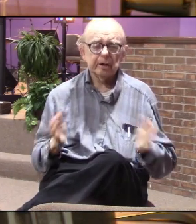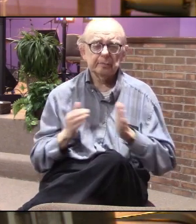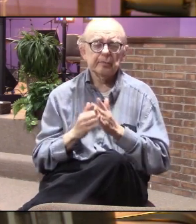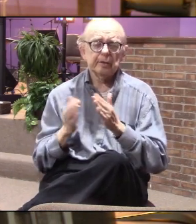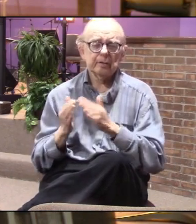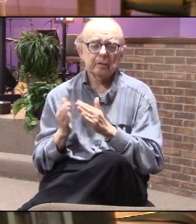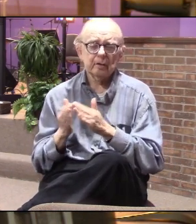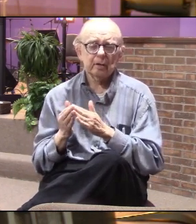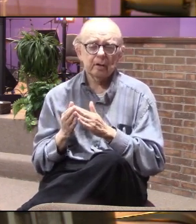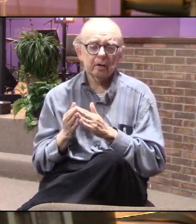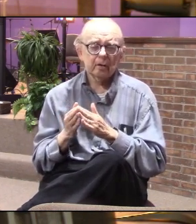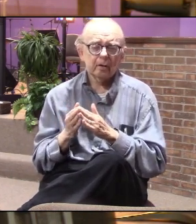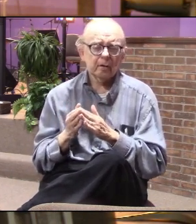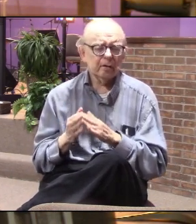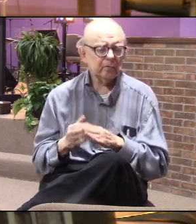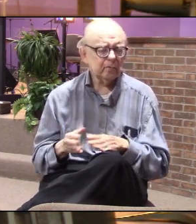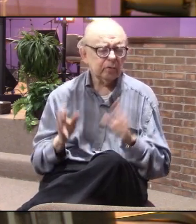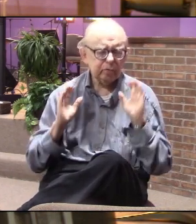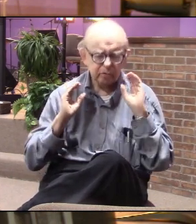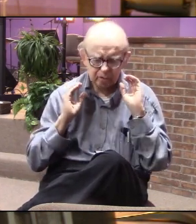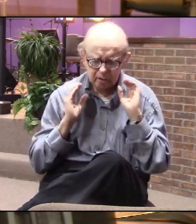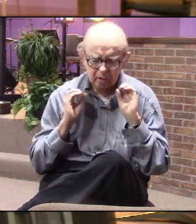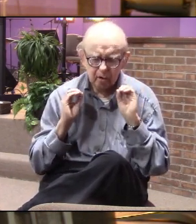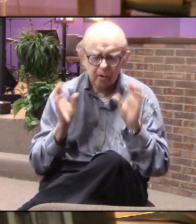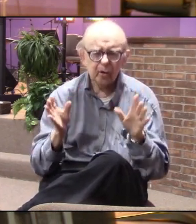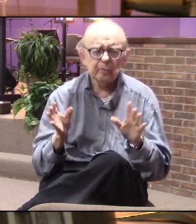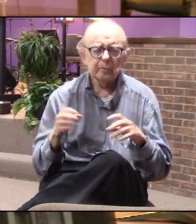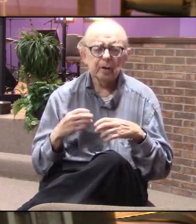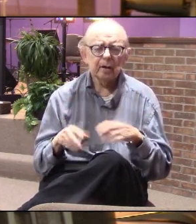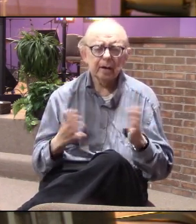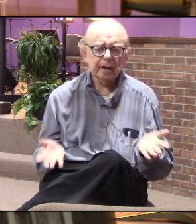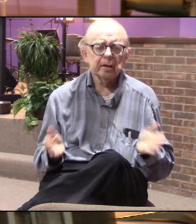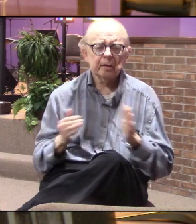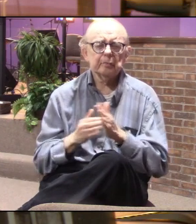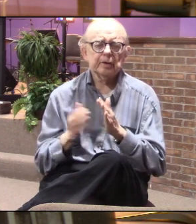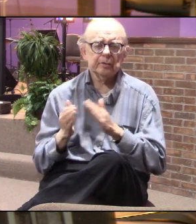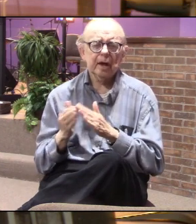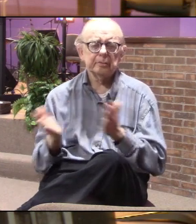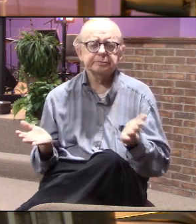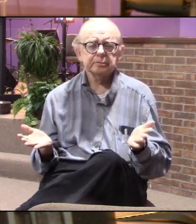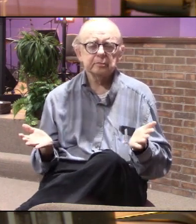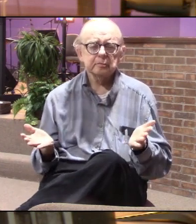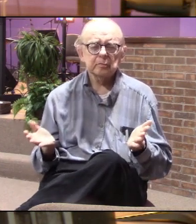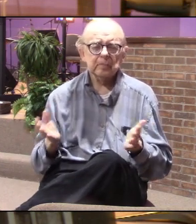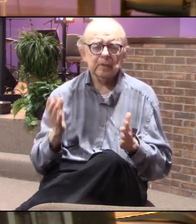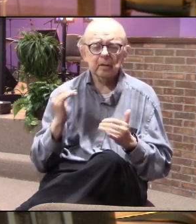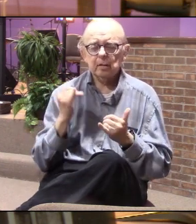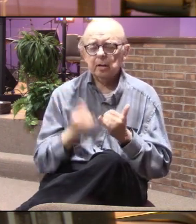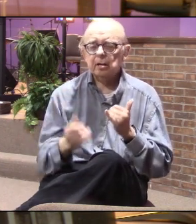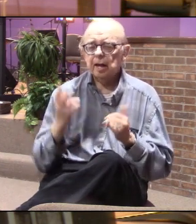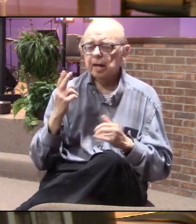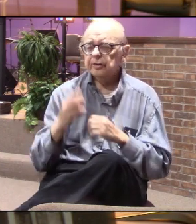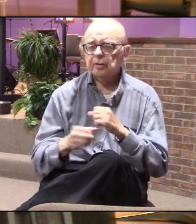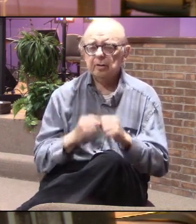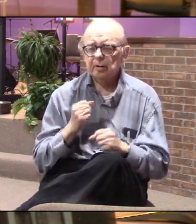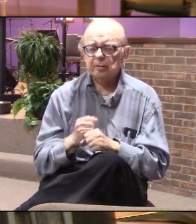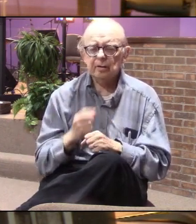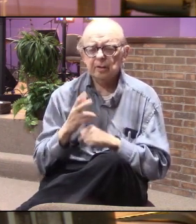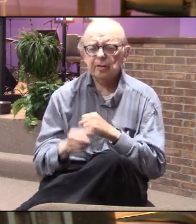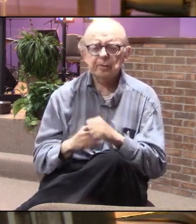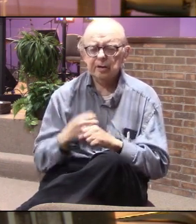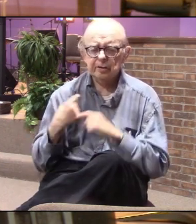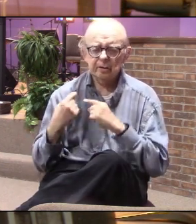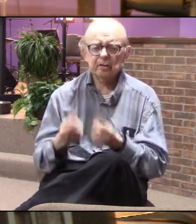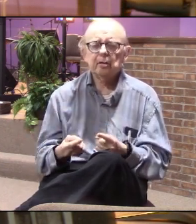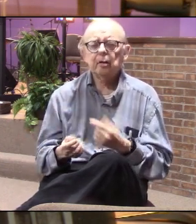a major mental health problem in Middletown. And the last 2 years or 3 years